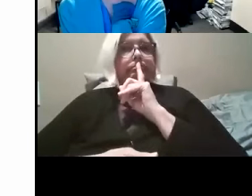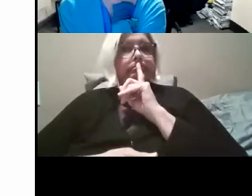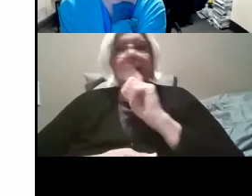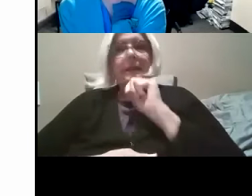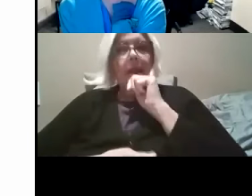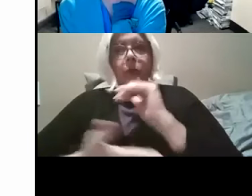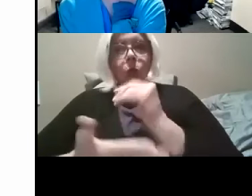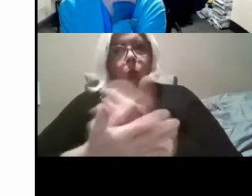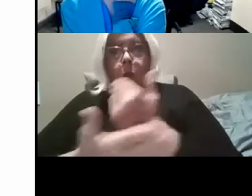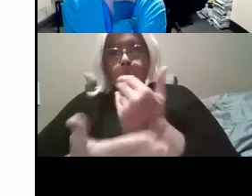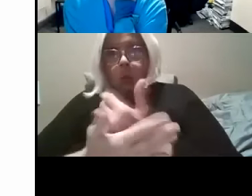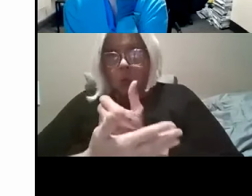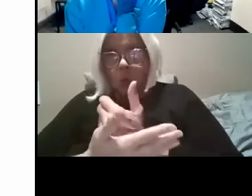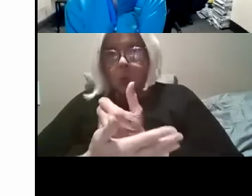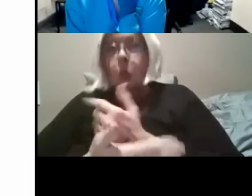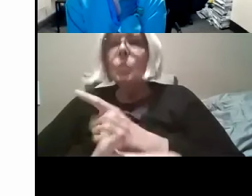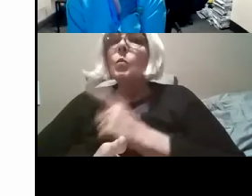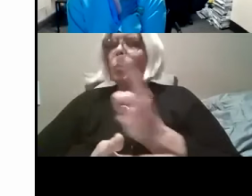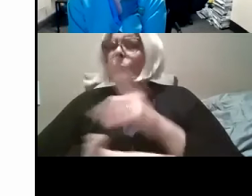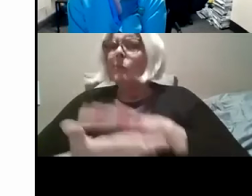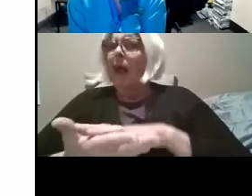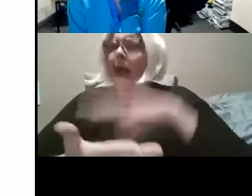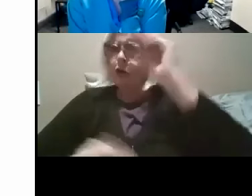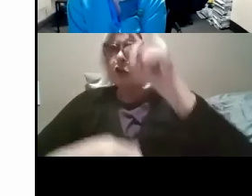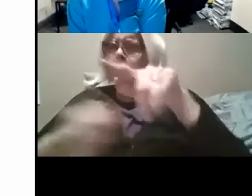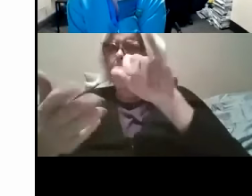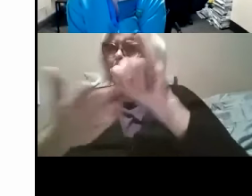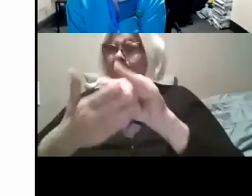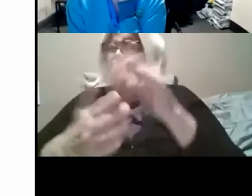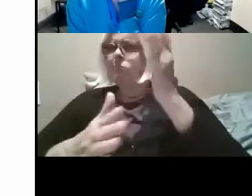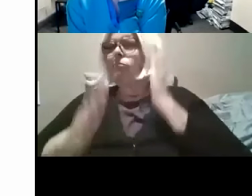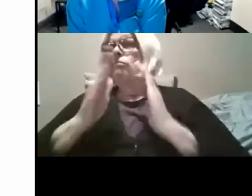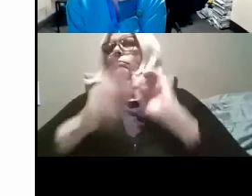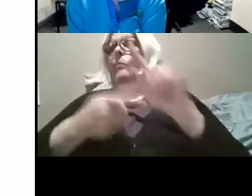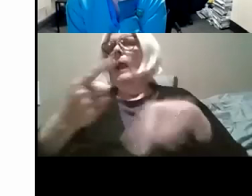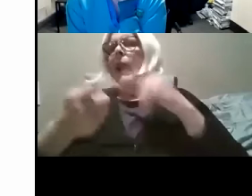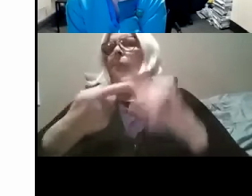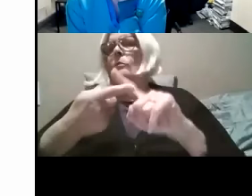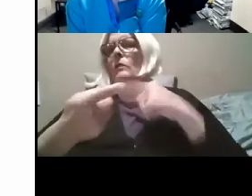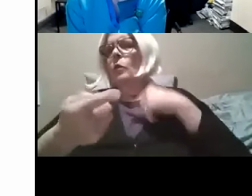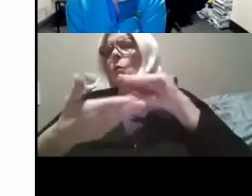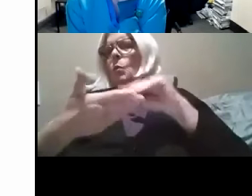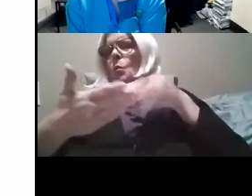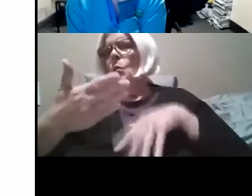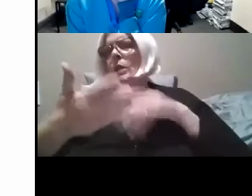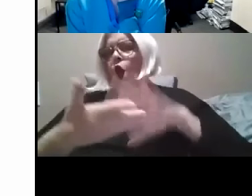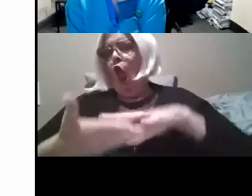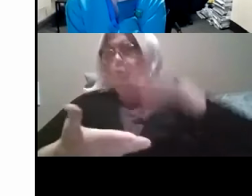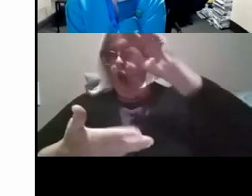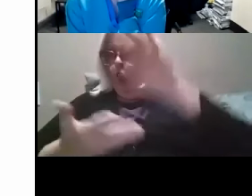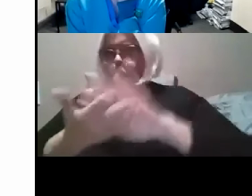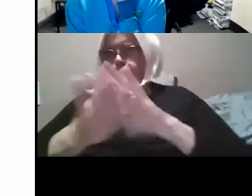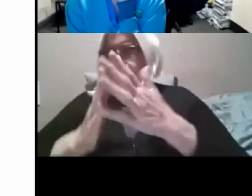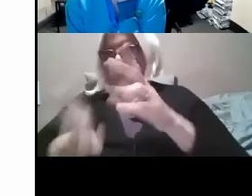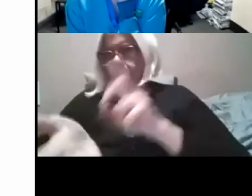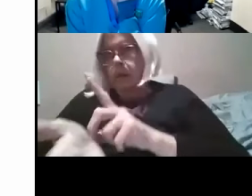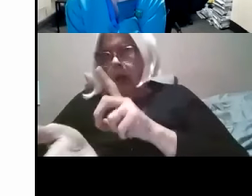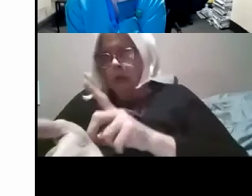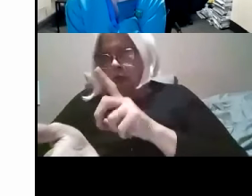medical school. Myocarditis is inflammation of the the heart